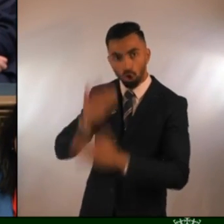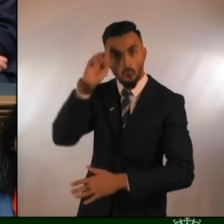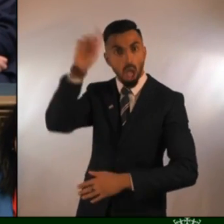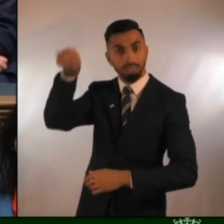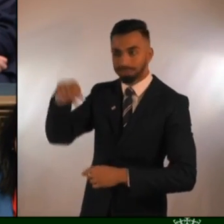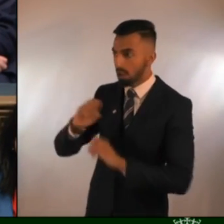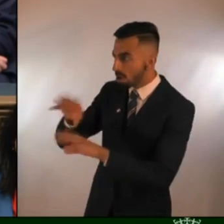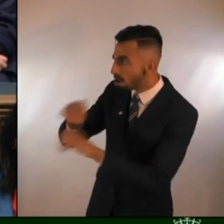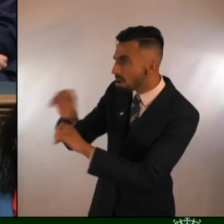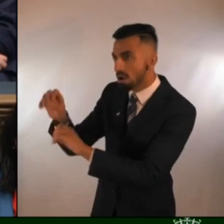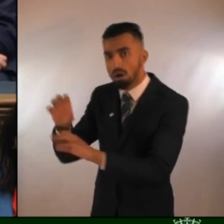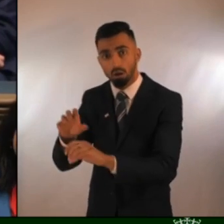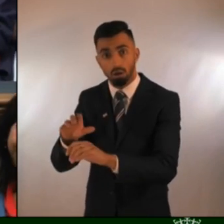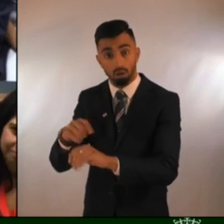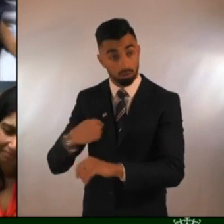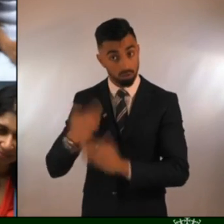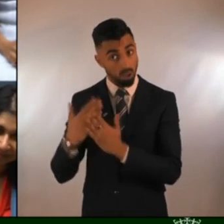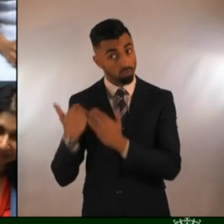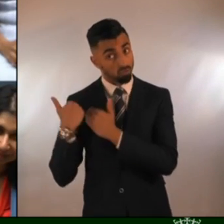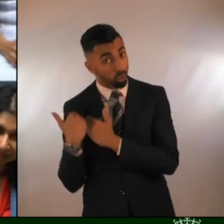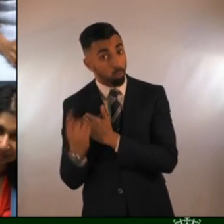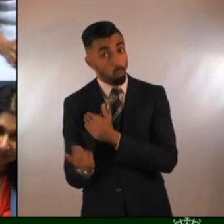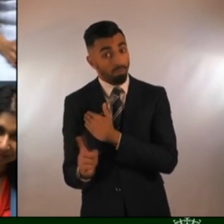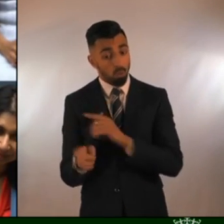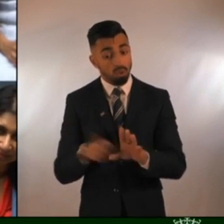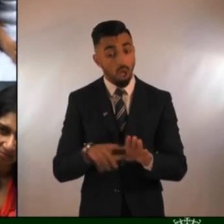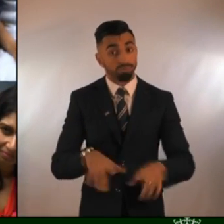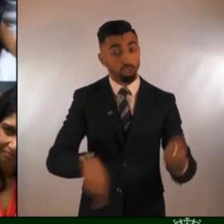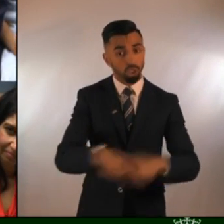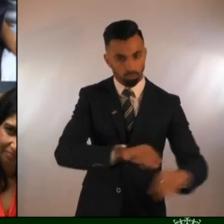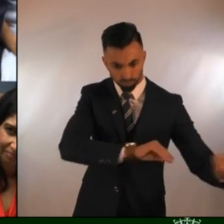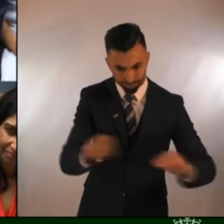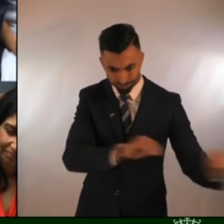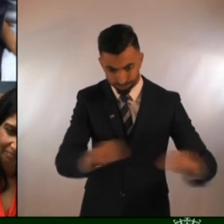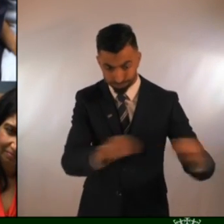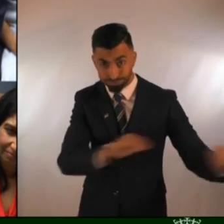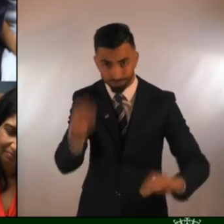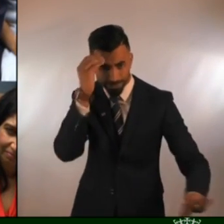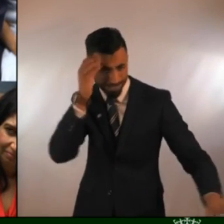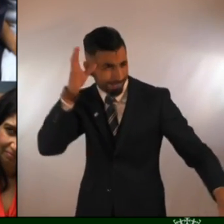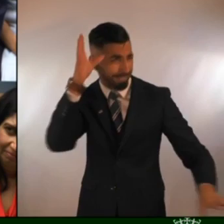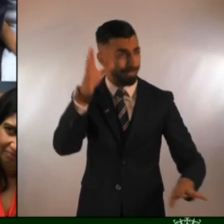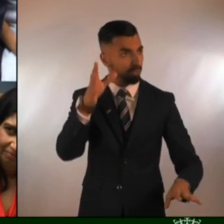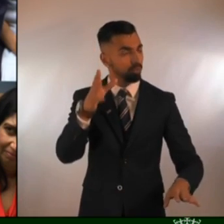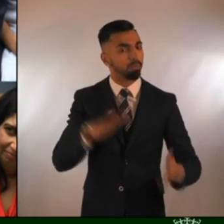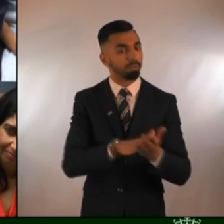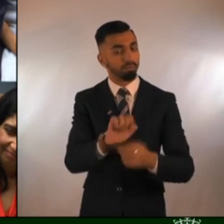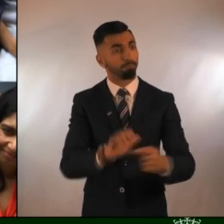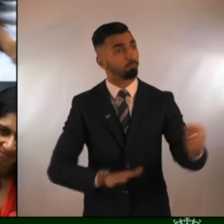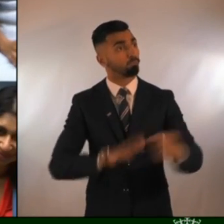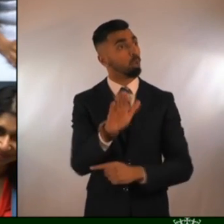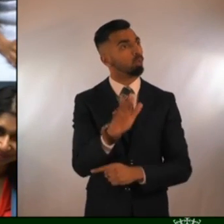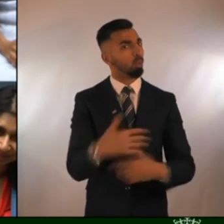education of our young people. A world-class education will help the next generation thrive, and nothing could be